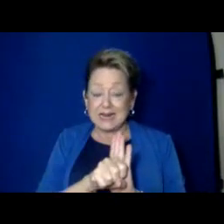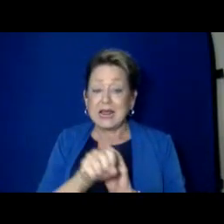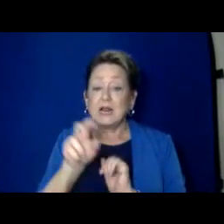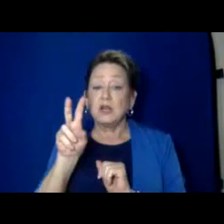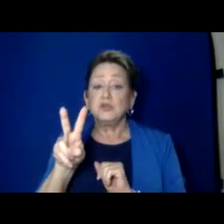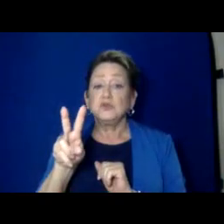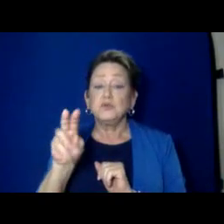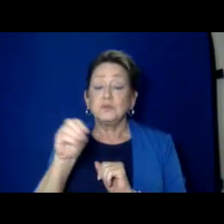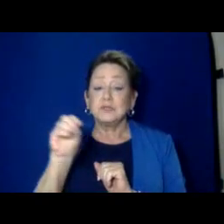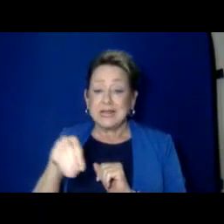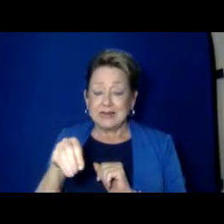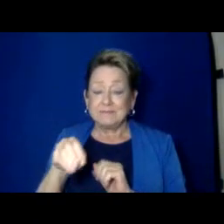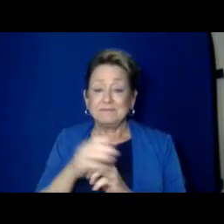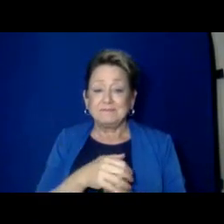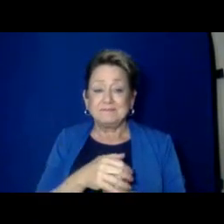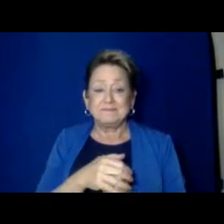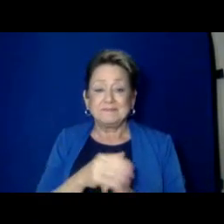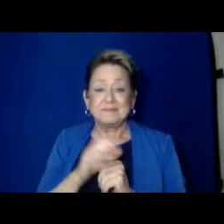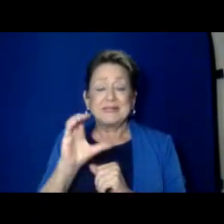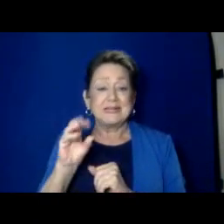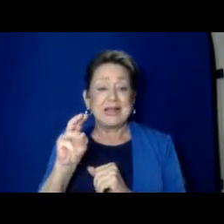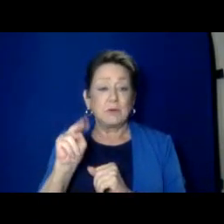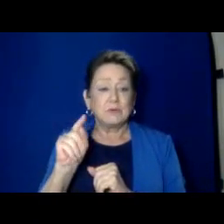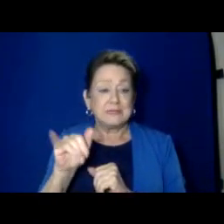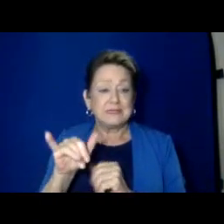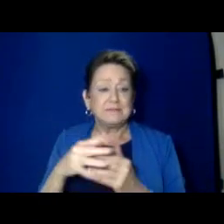are capital dollars.